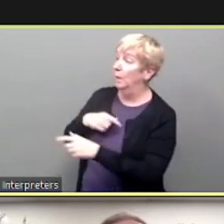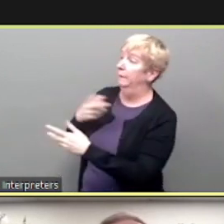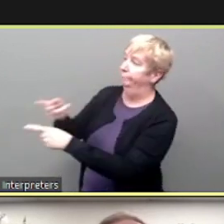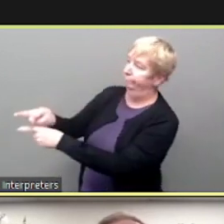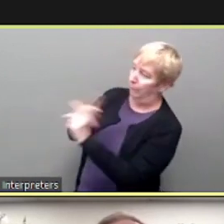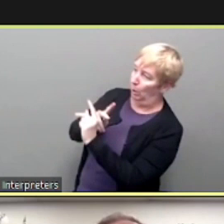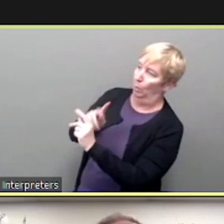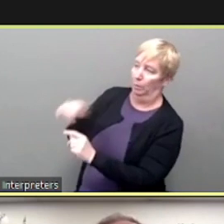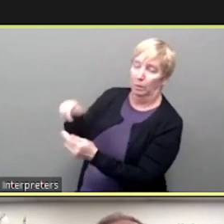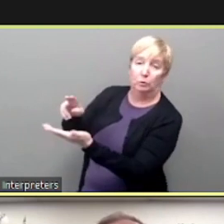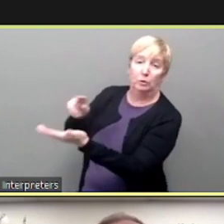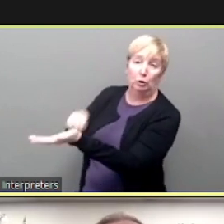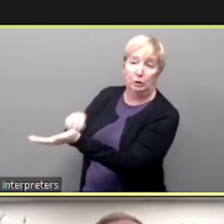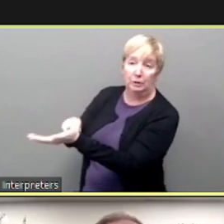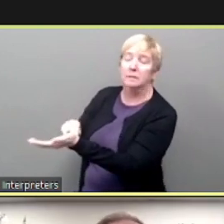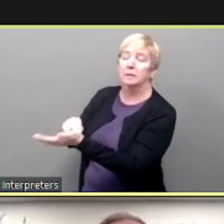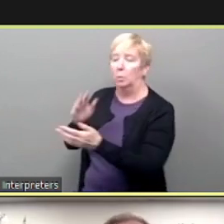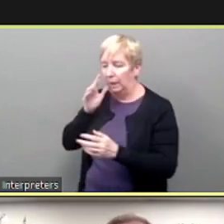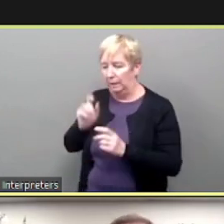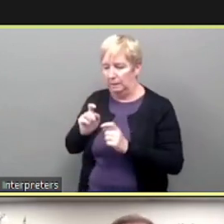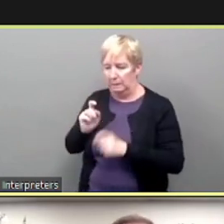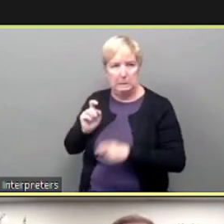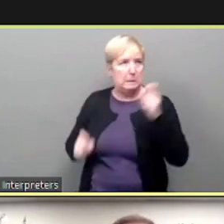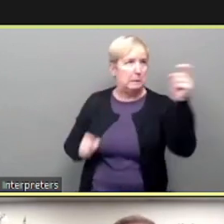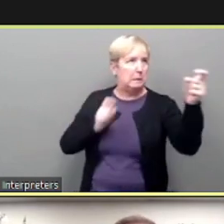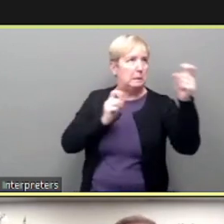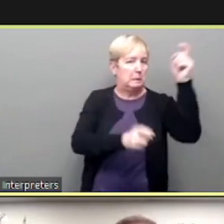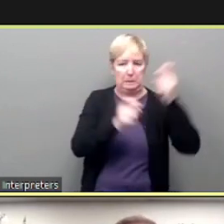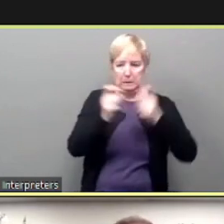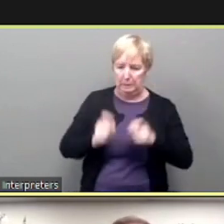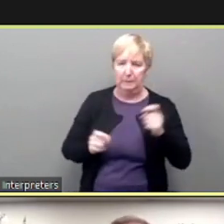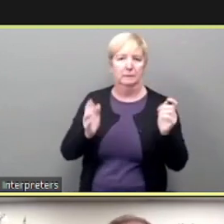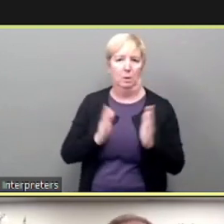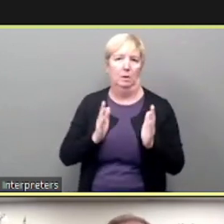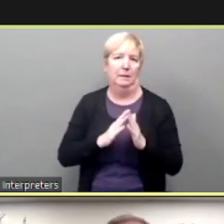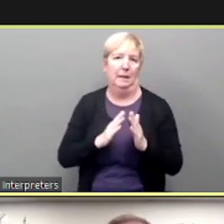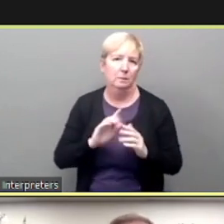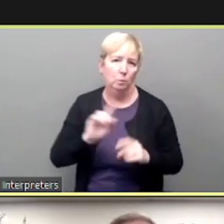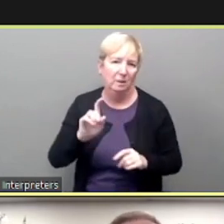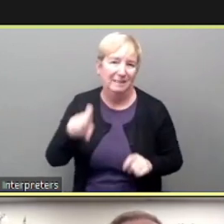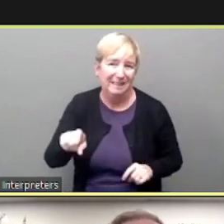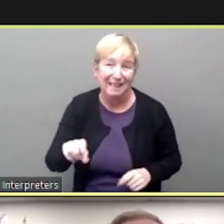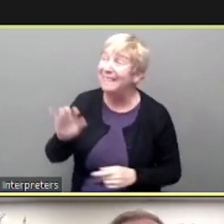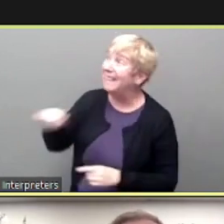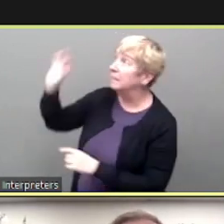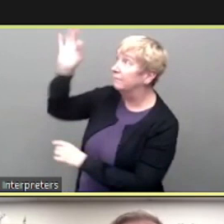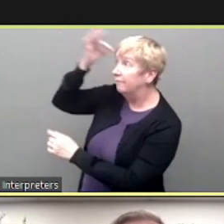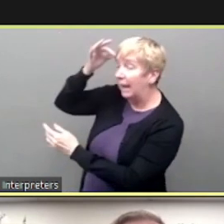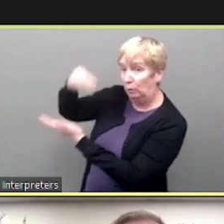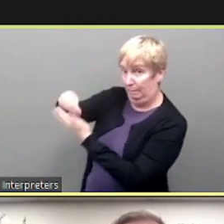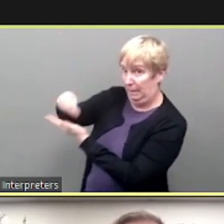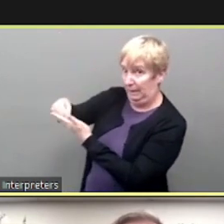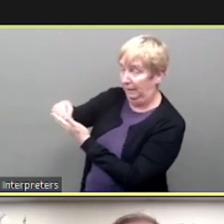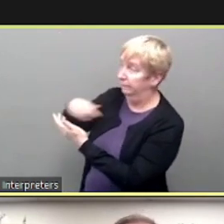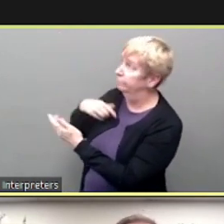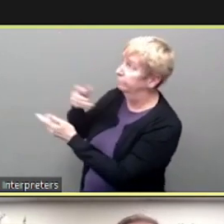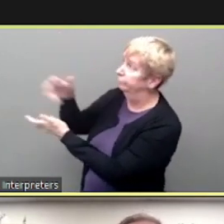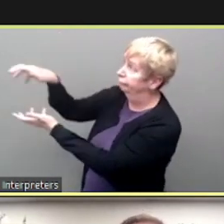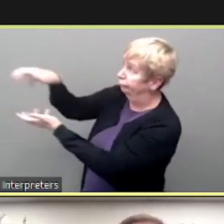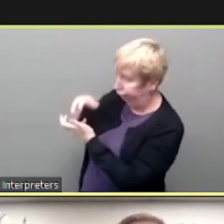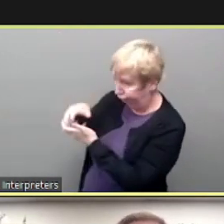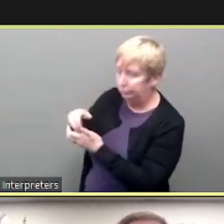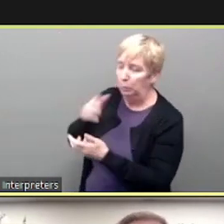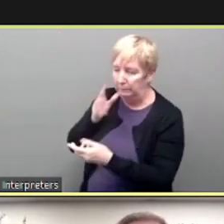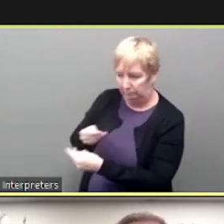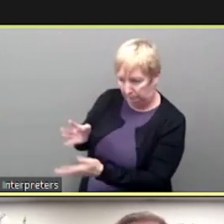these resources are paid for by the federal government, so we're pleased. Also, we're not relocating people from New Mexico. This is